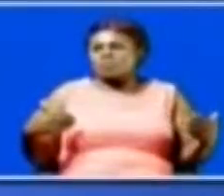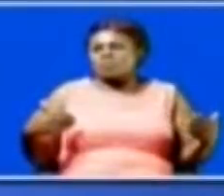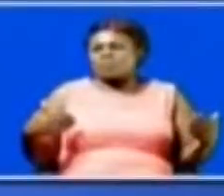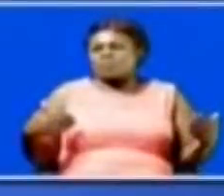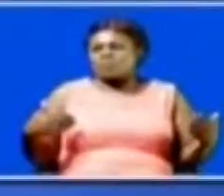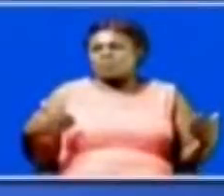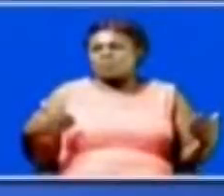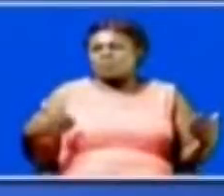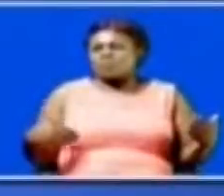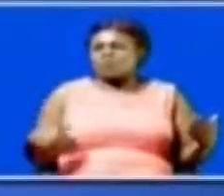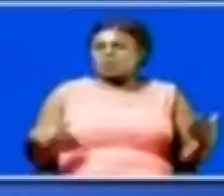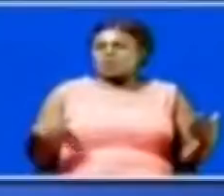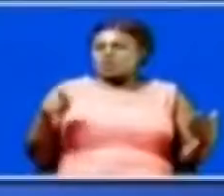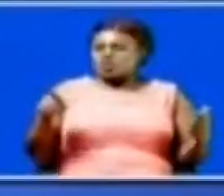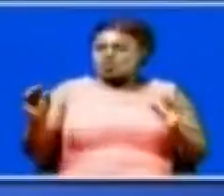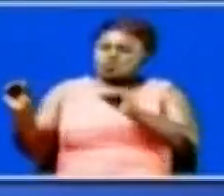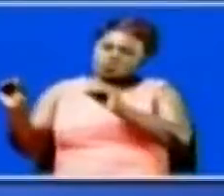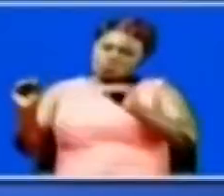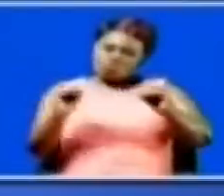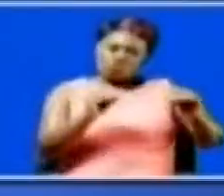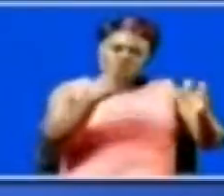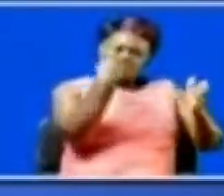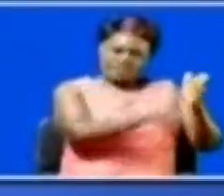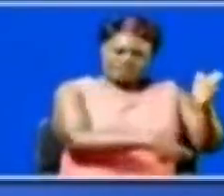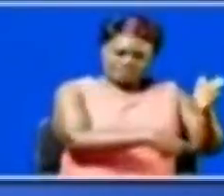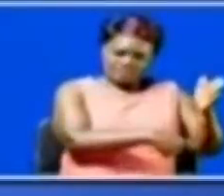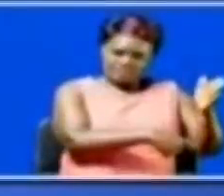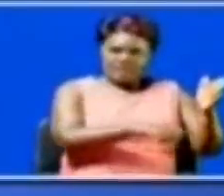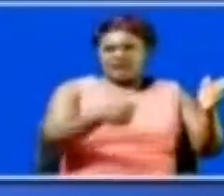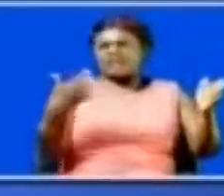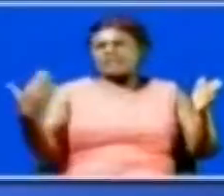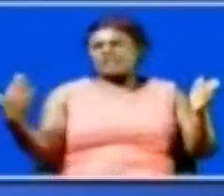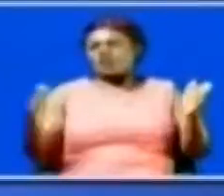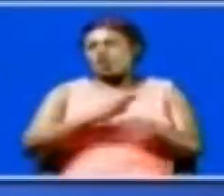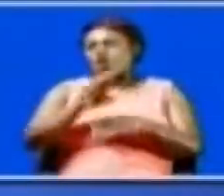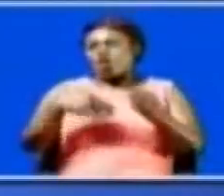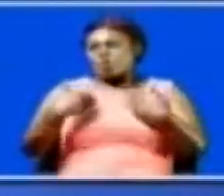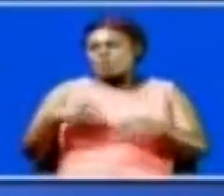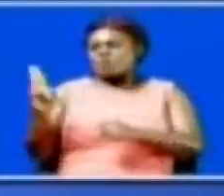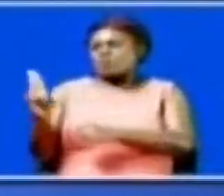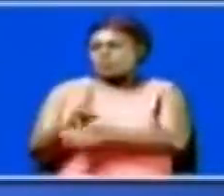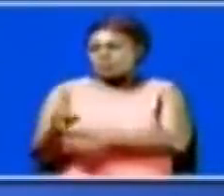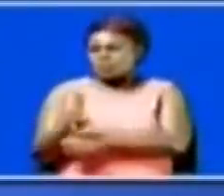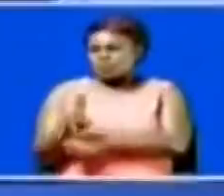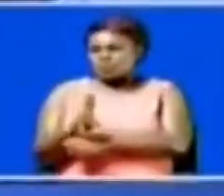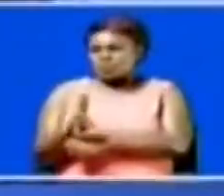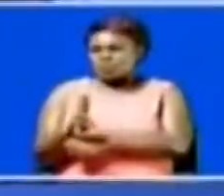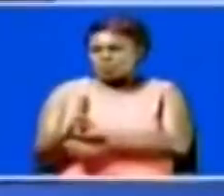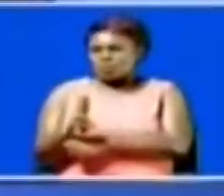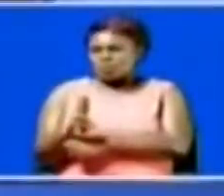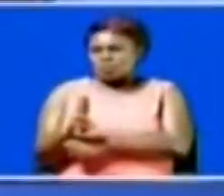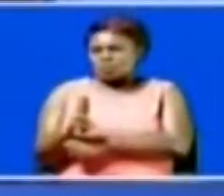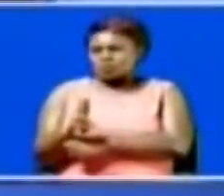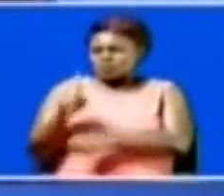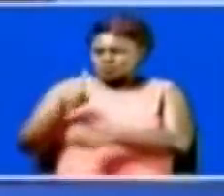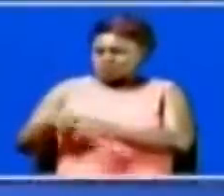is, you see, you've shifted the tax to something which everybody must use. Okay?